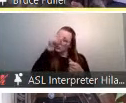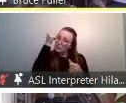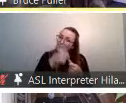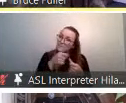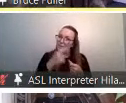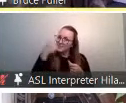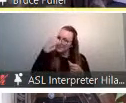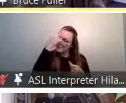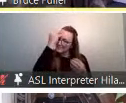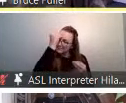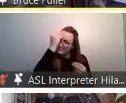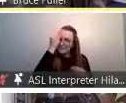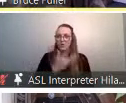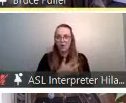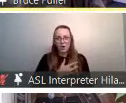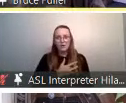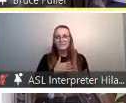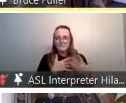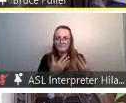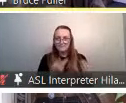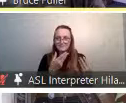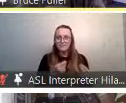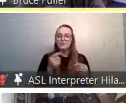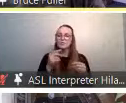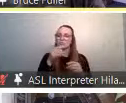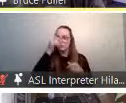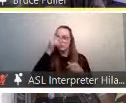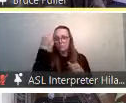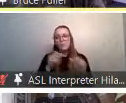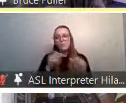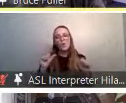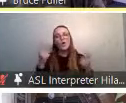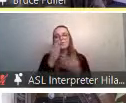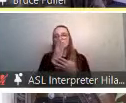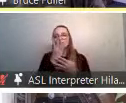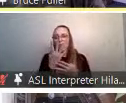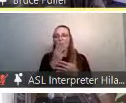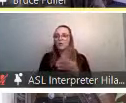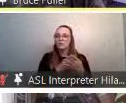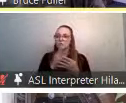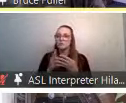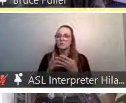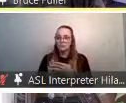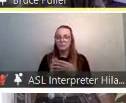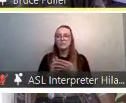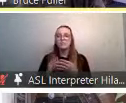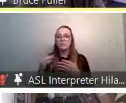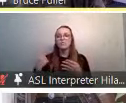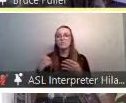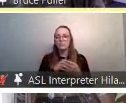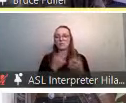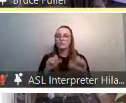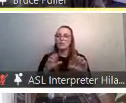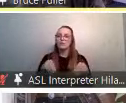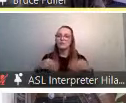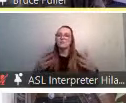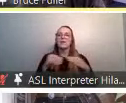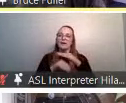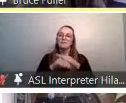4 of these subsectors as we try to broaden access to quality pre-K.